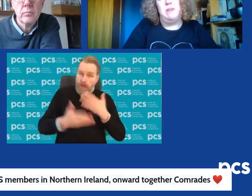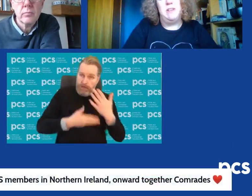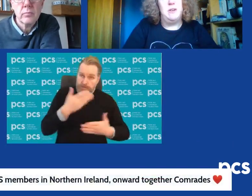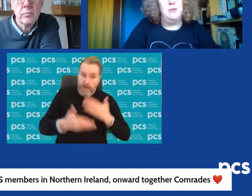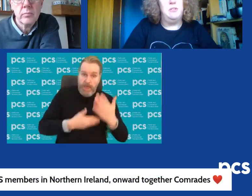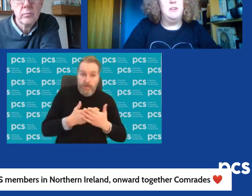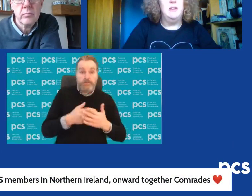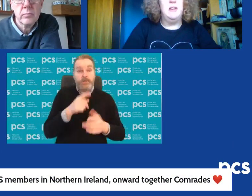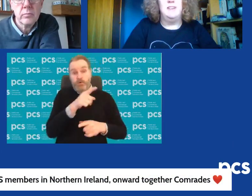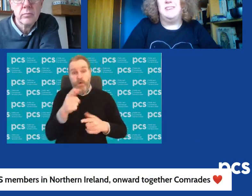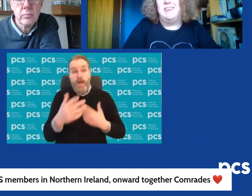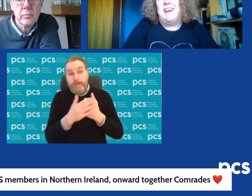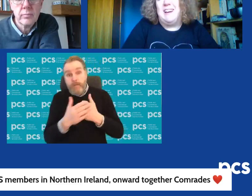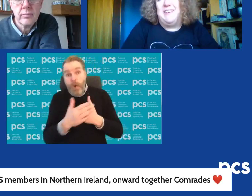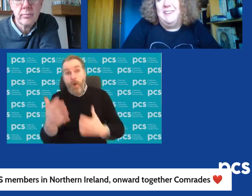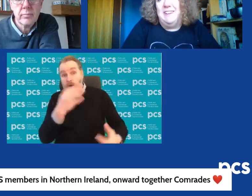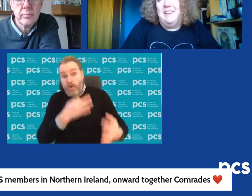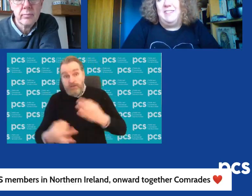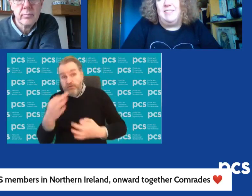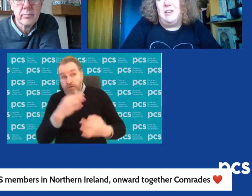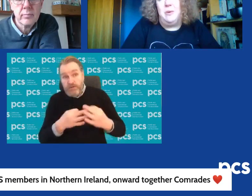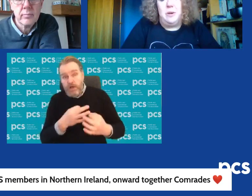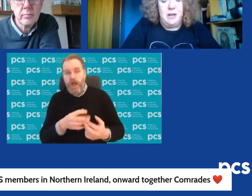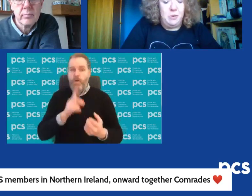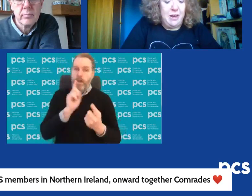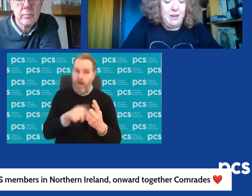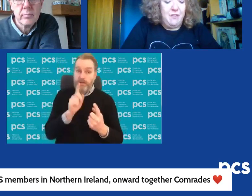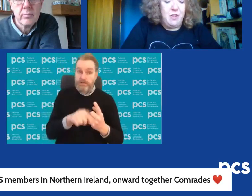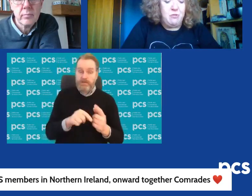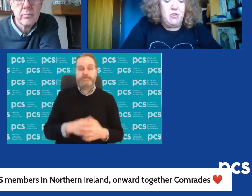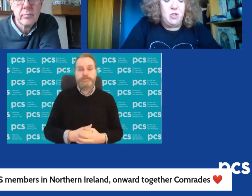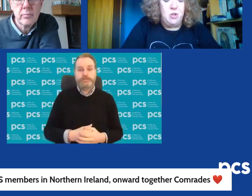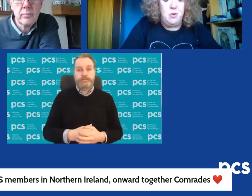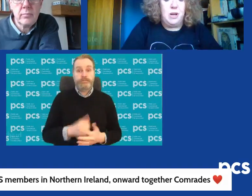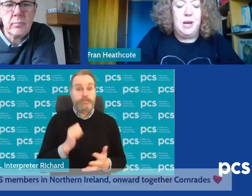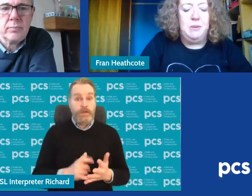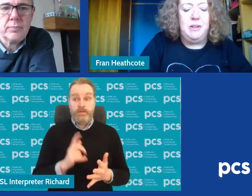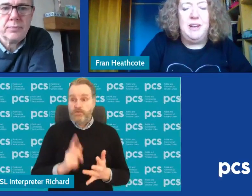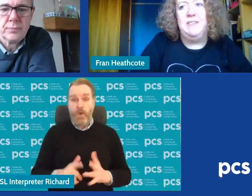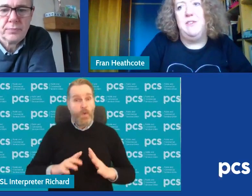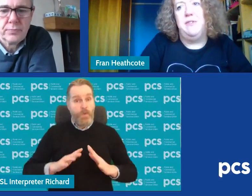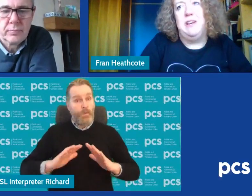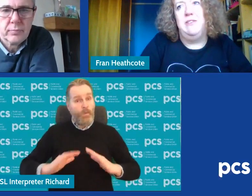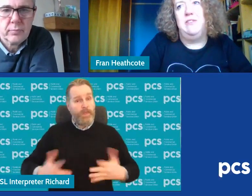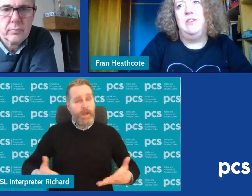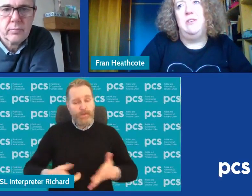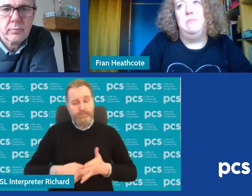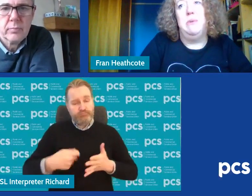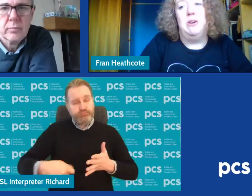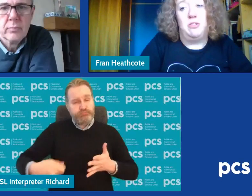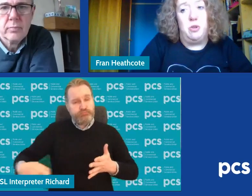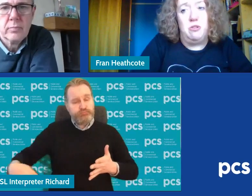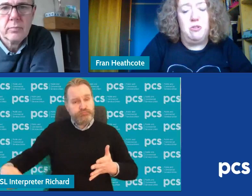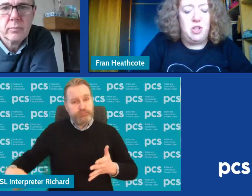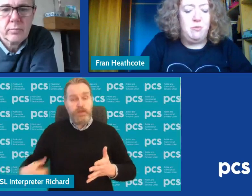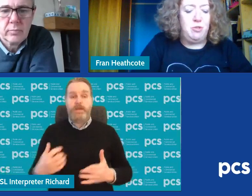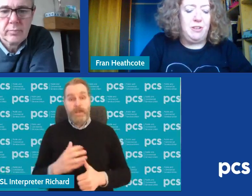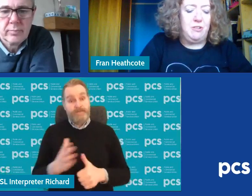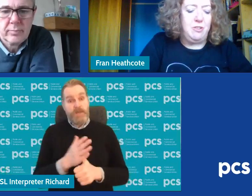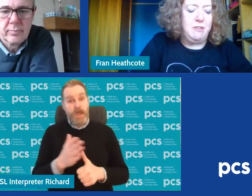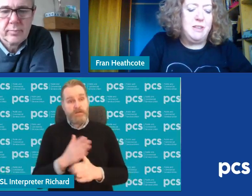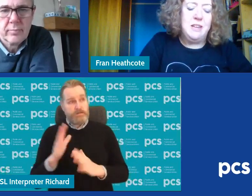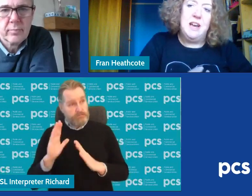cover as many of those as I can. So without any further ado, I'm going to hand over now to Mark Serwotka, our